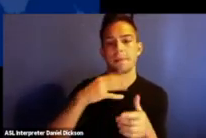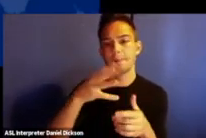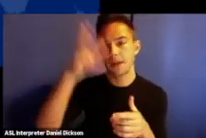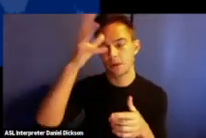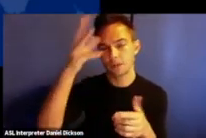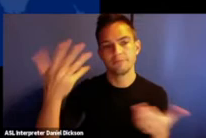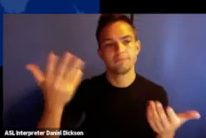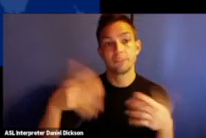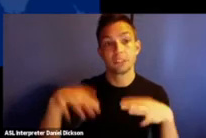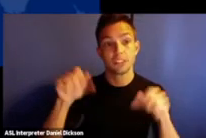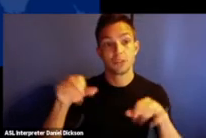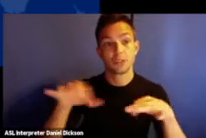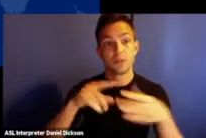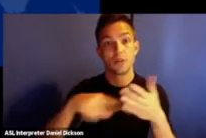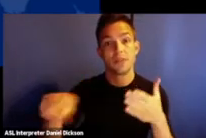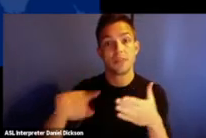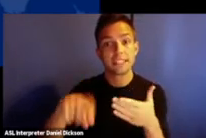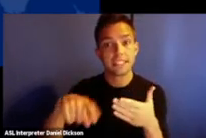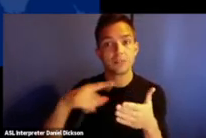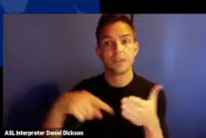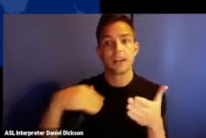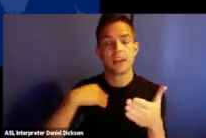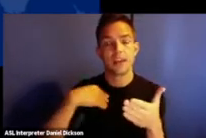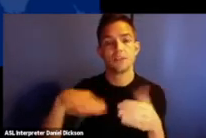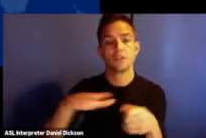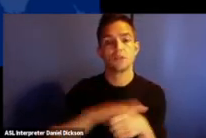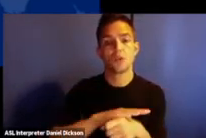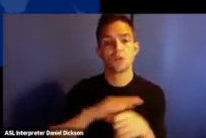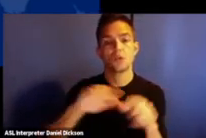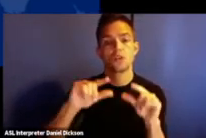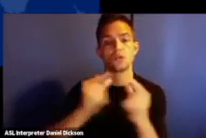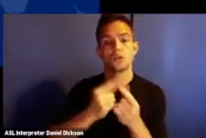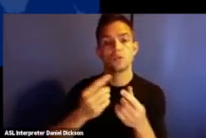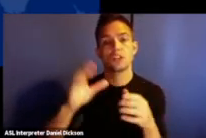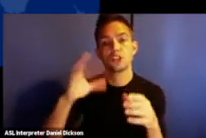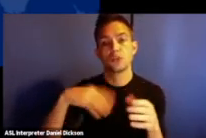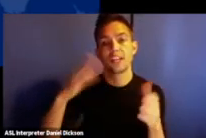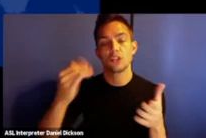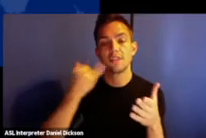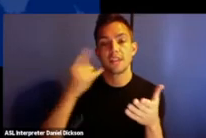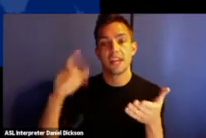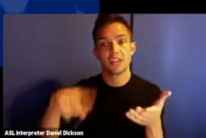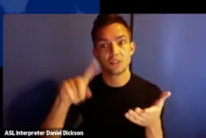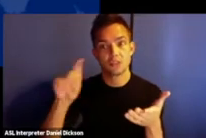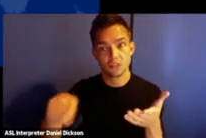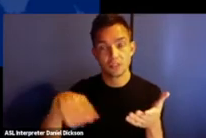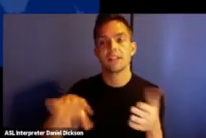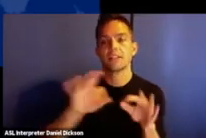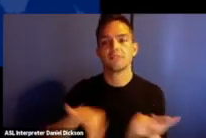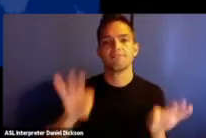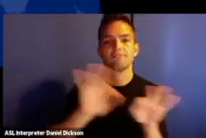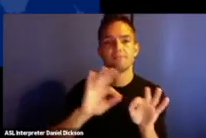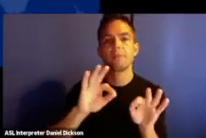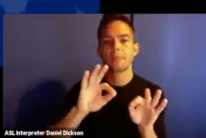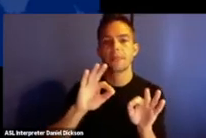they explain what they needed and what they had to a total group, to a total stranger if they had to? That is very key in the years